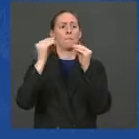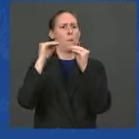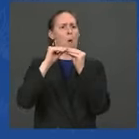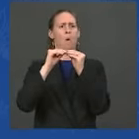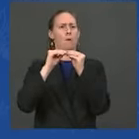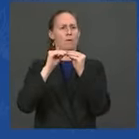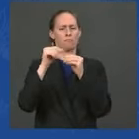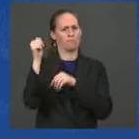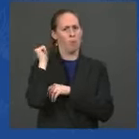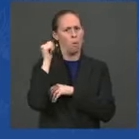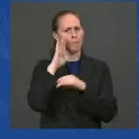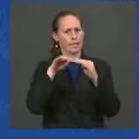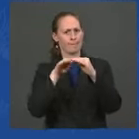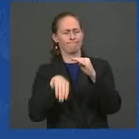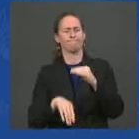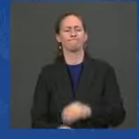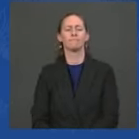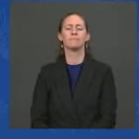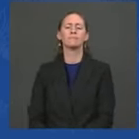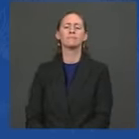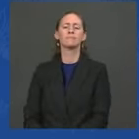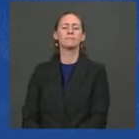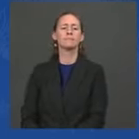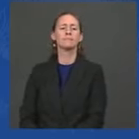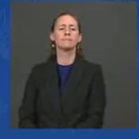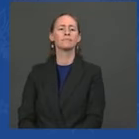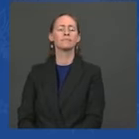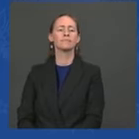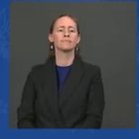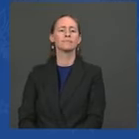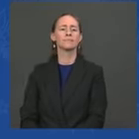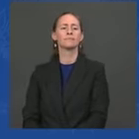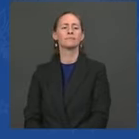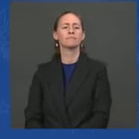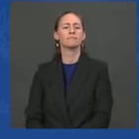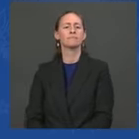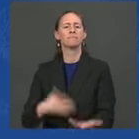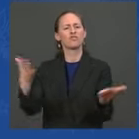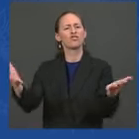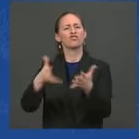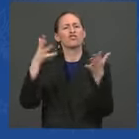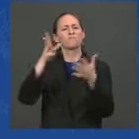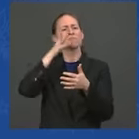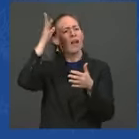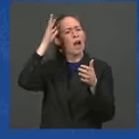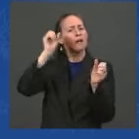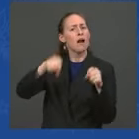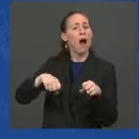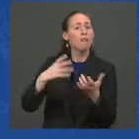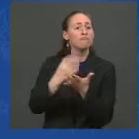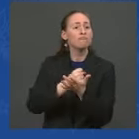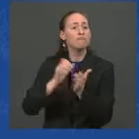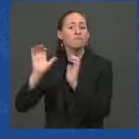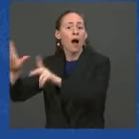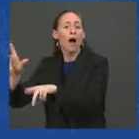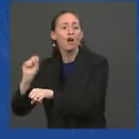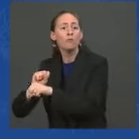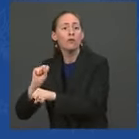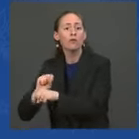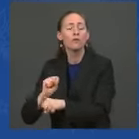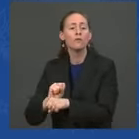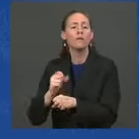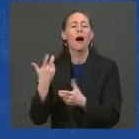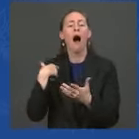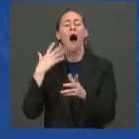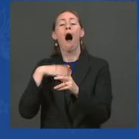And that's going to help parents get back into the workforce and make ends meet. Or maybe care for that. We have to do the same. I'm not going to talk about it today, but the